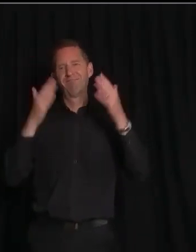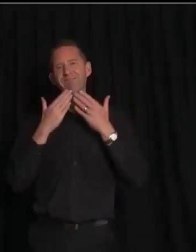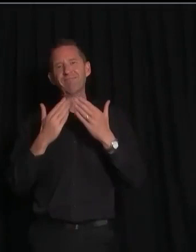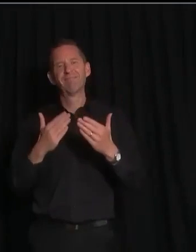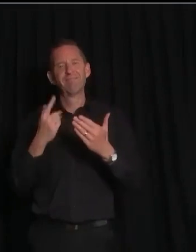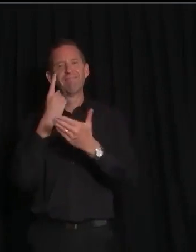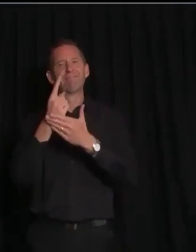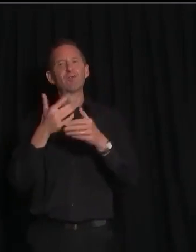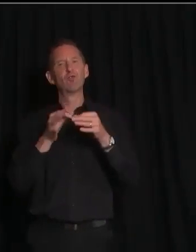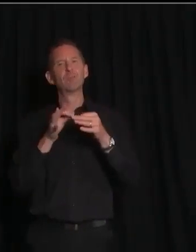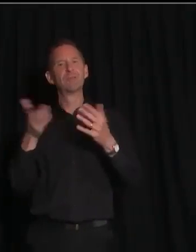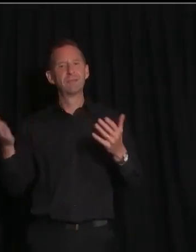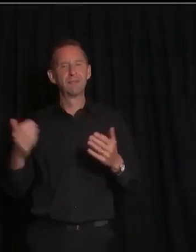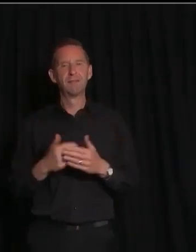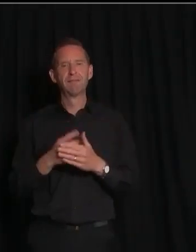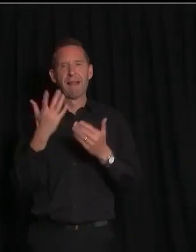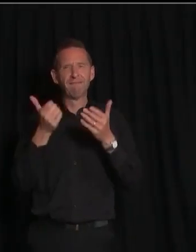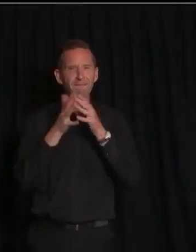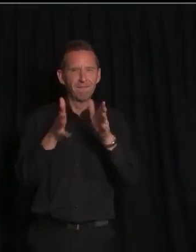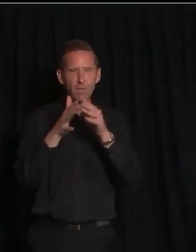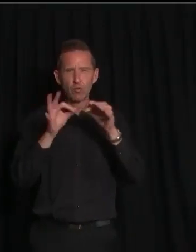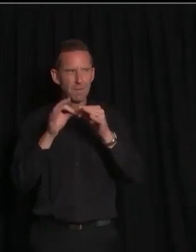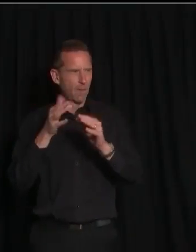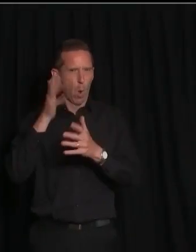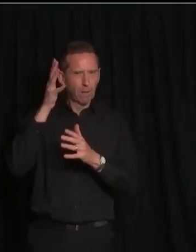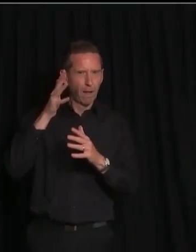that are somewhere, I